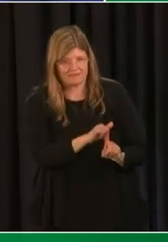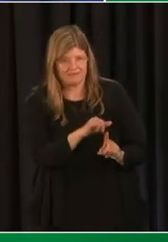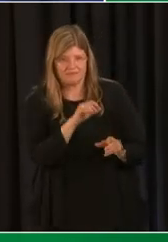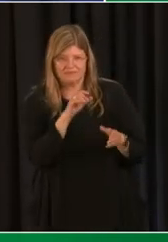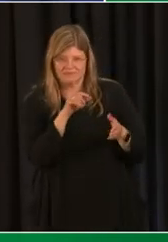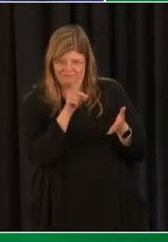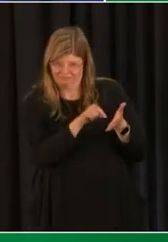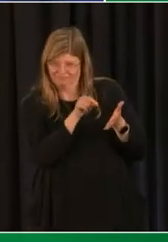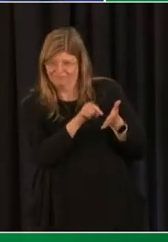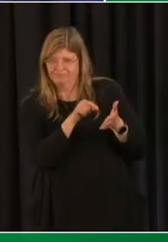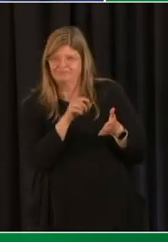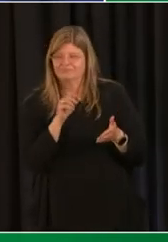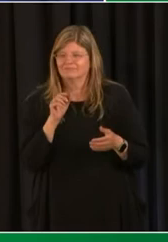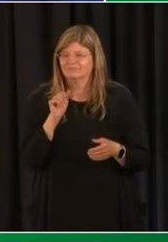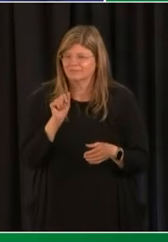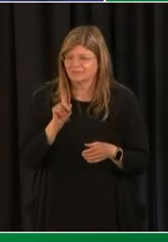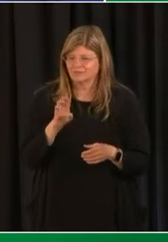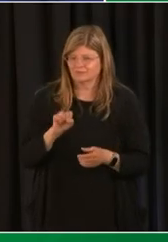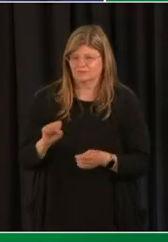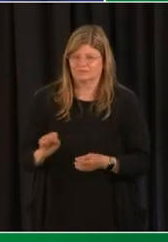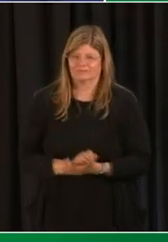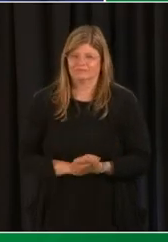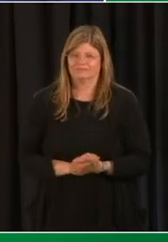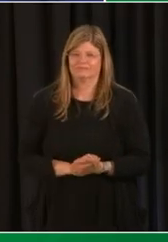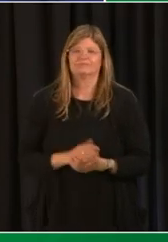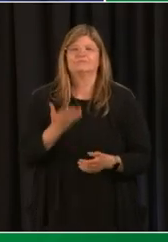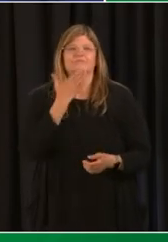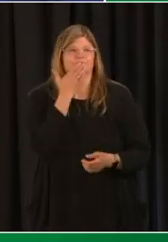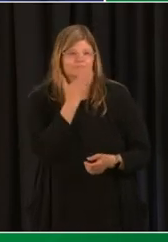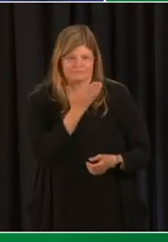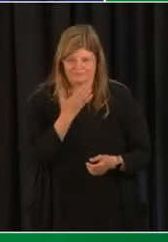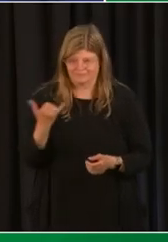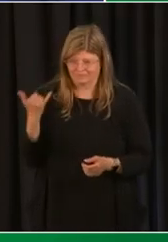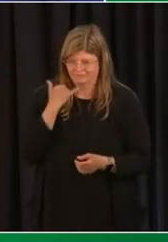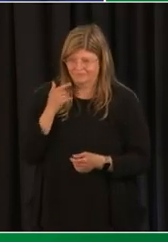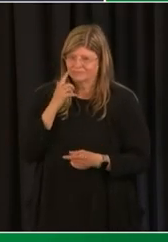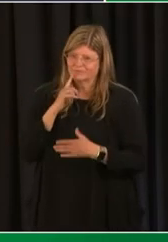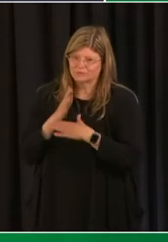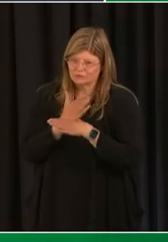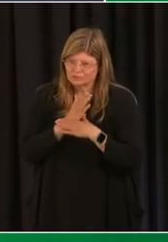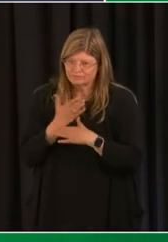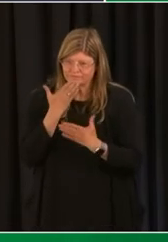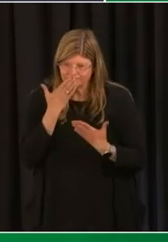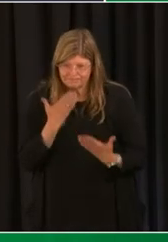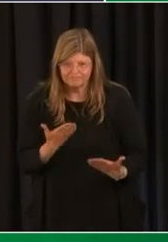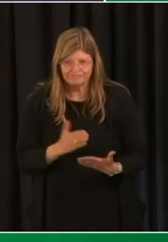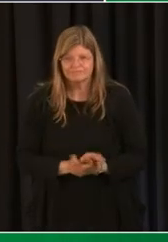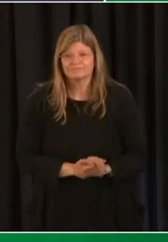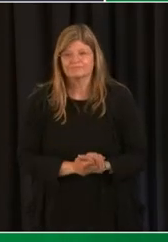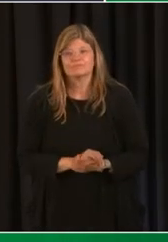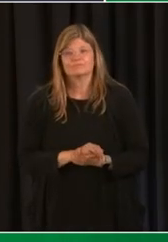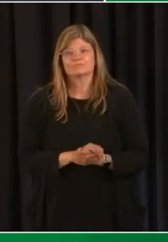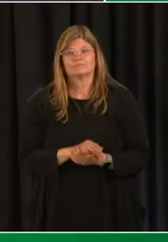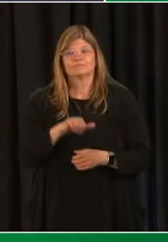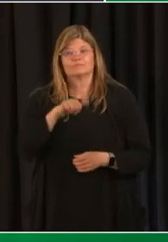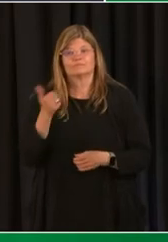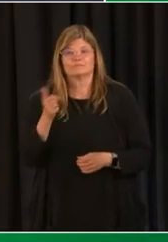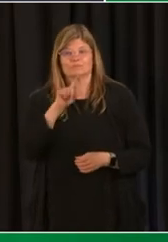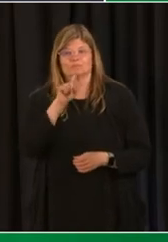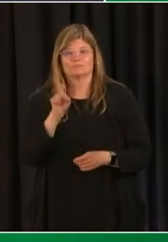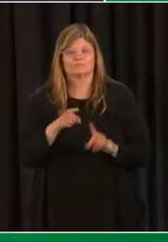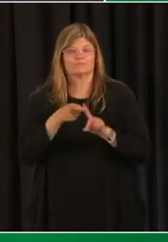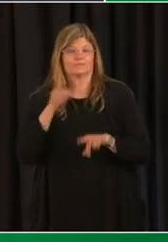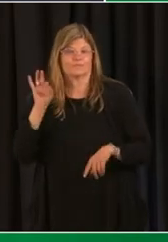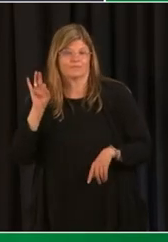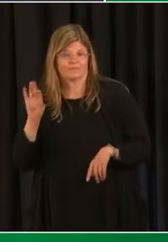address. Great. Timothy, thanks for calling in, sharing your story, and raising that question. Another question from